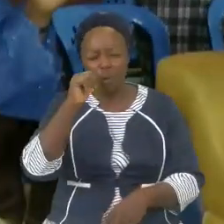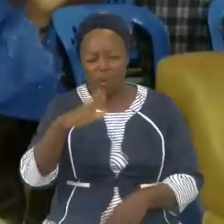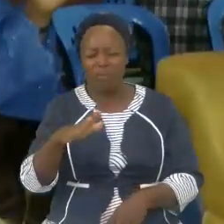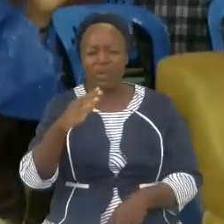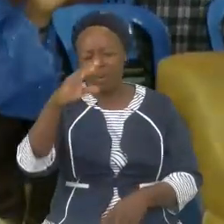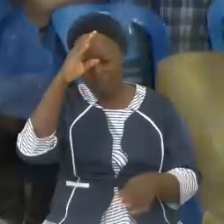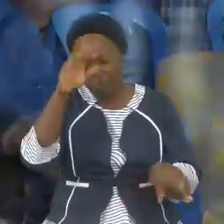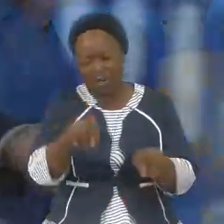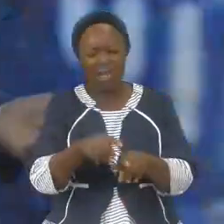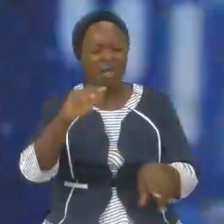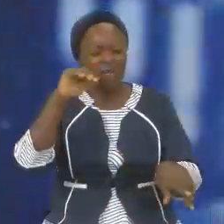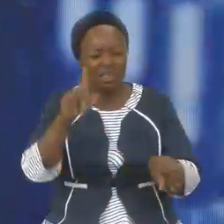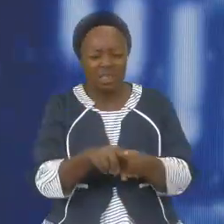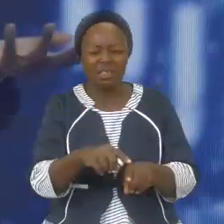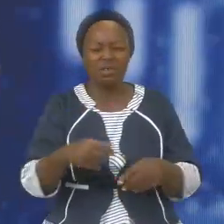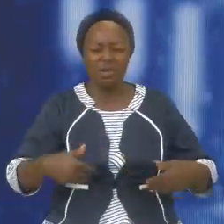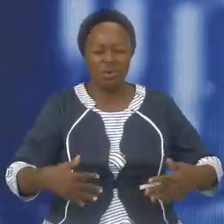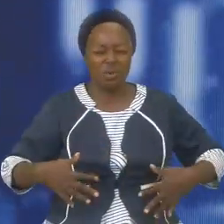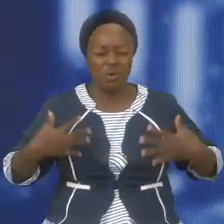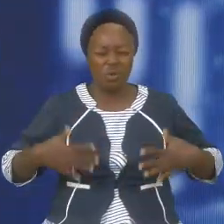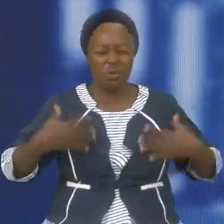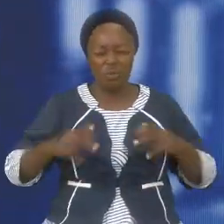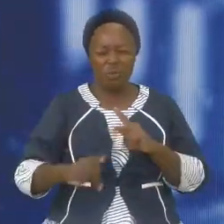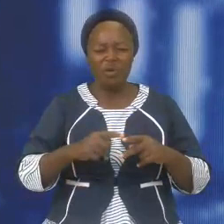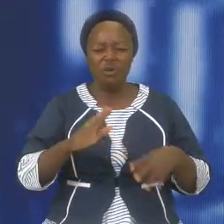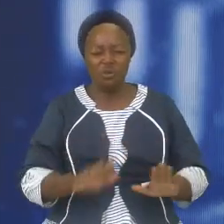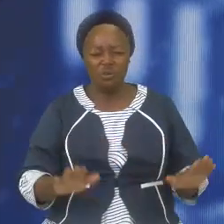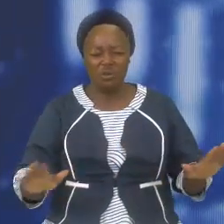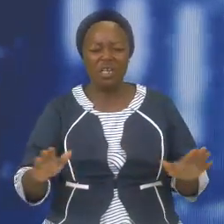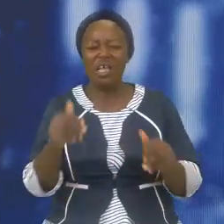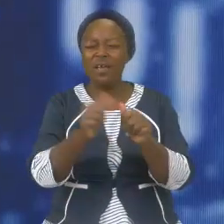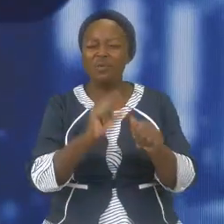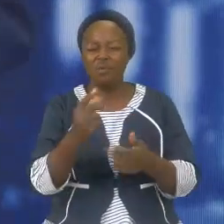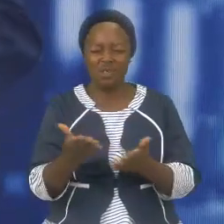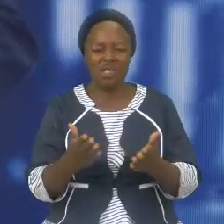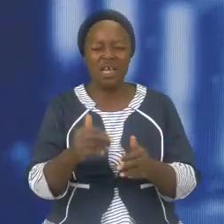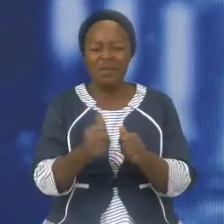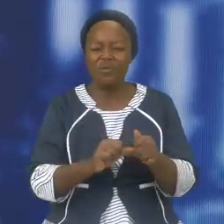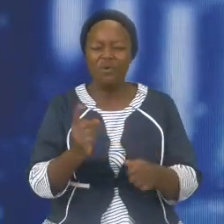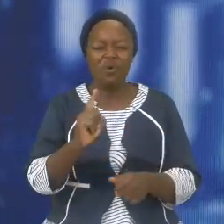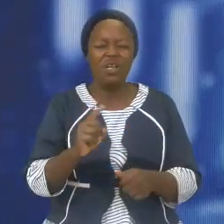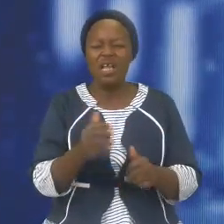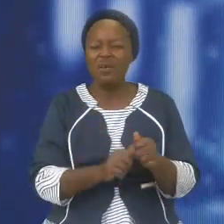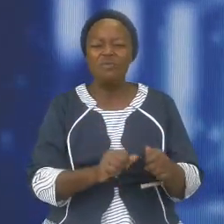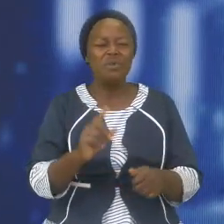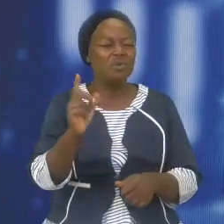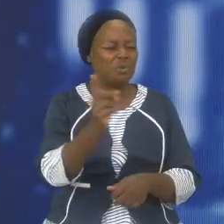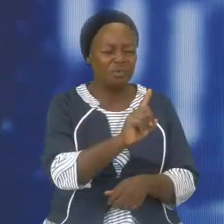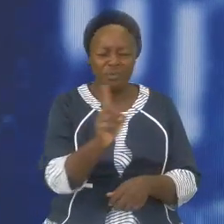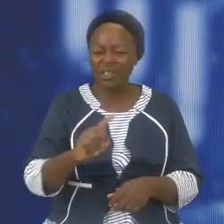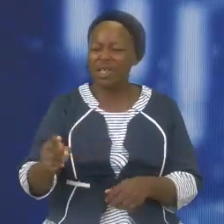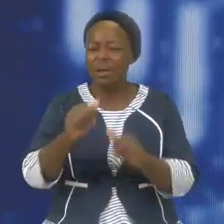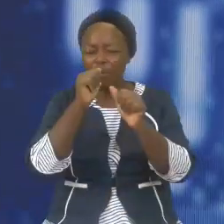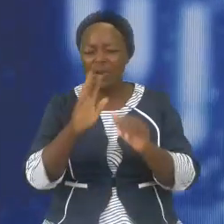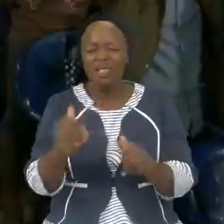brothers, sisters, young people, children, everyone here, everyone everywhere, bless